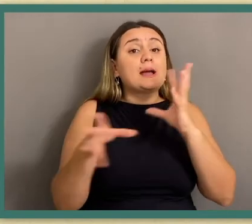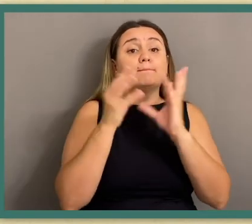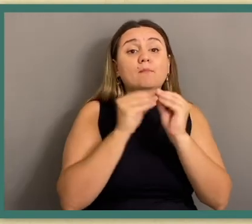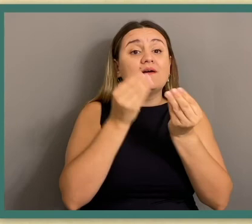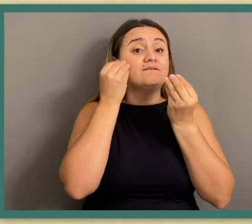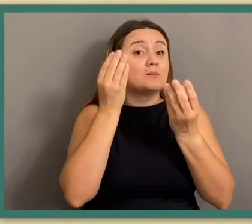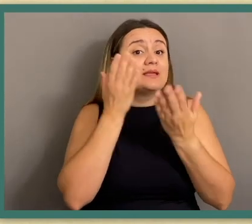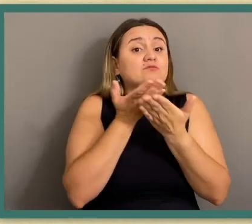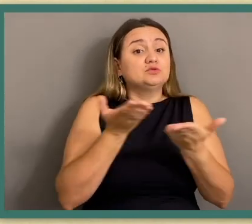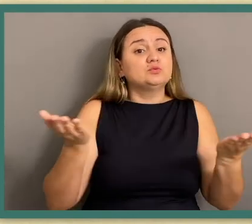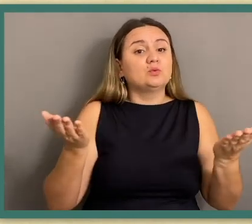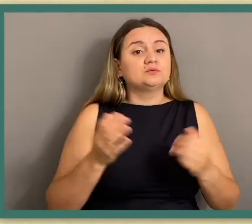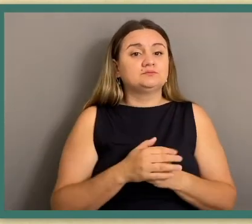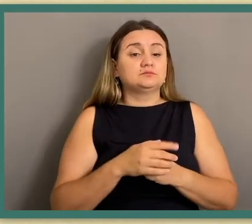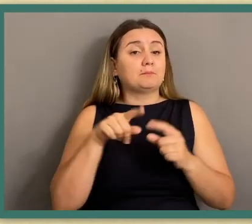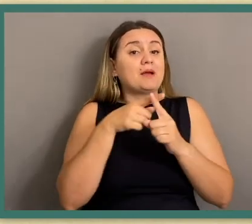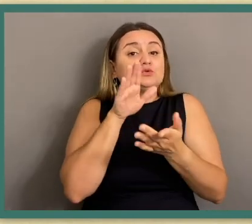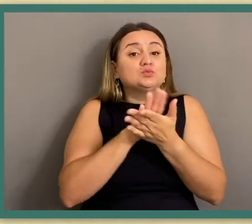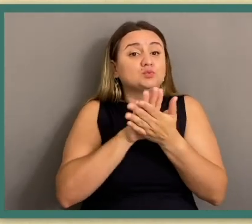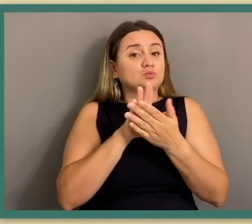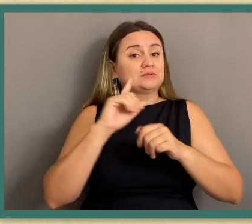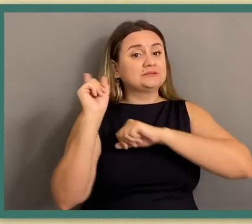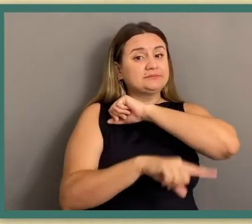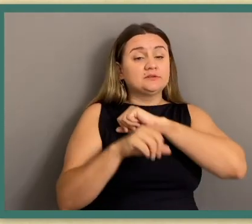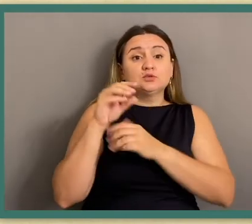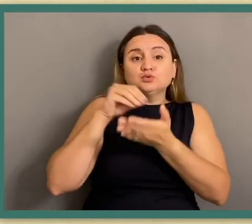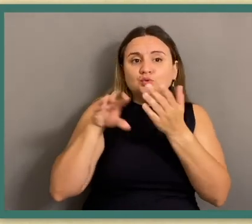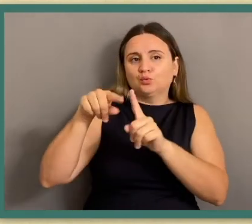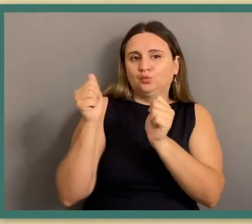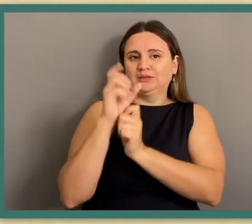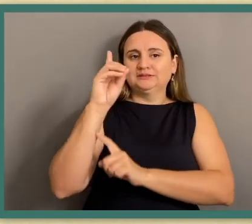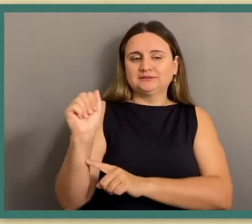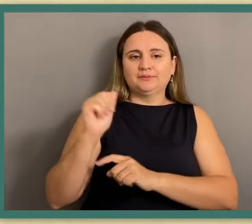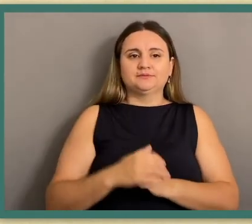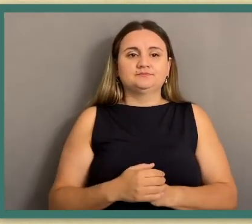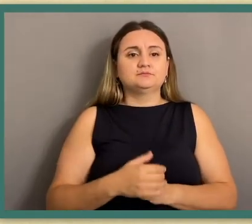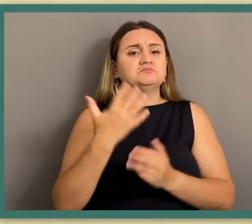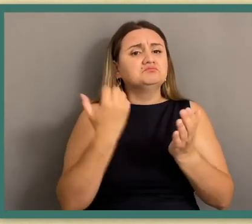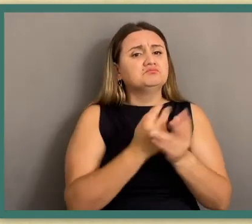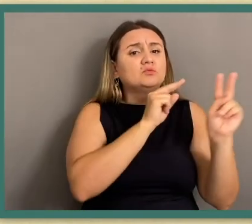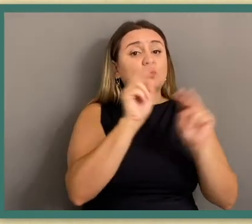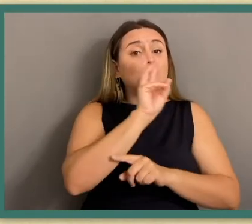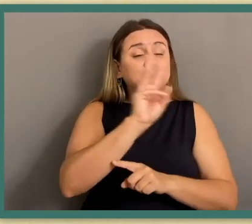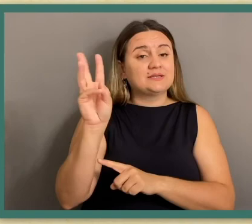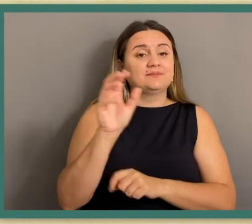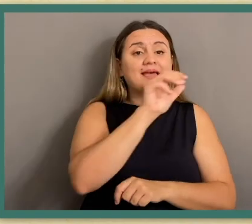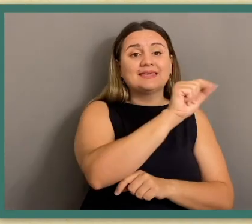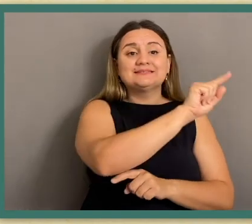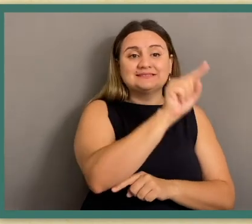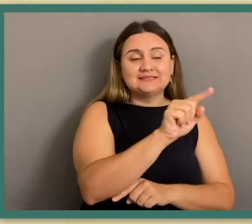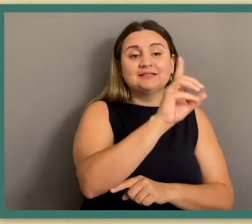about school discipline of students with disabilities, please visit ACDL's website at